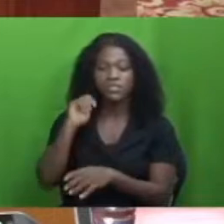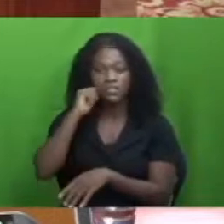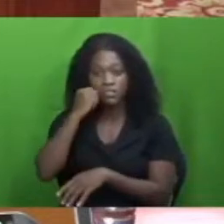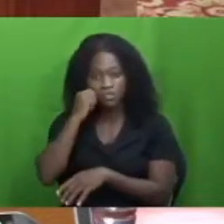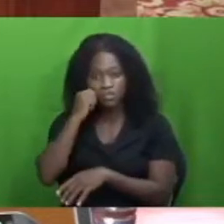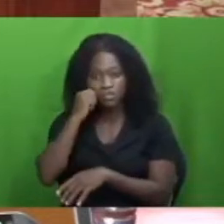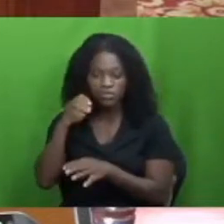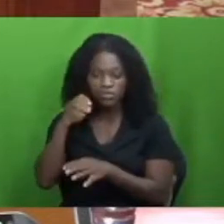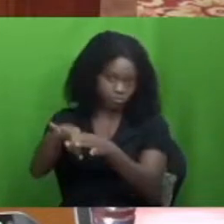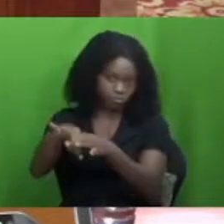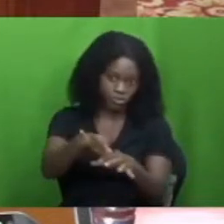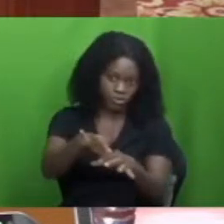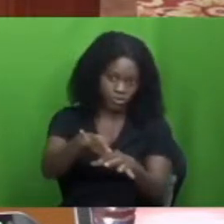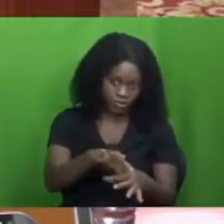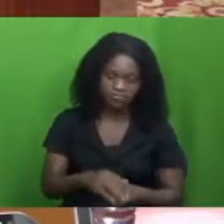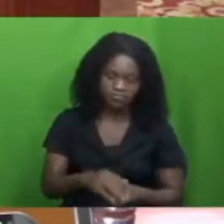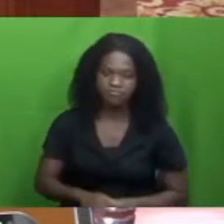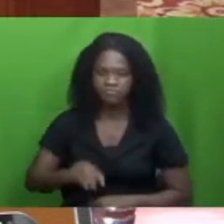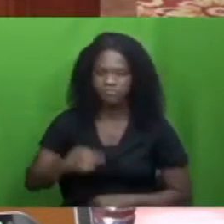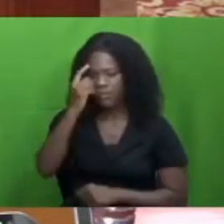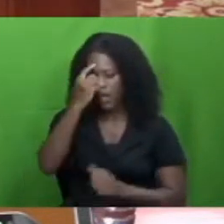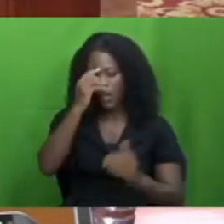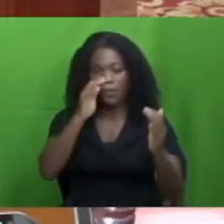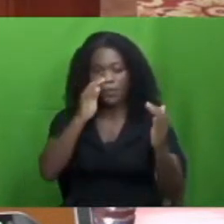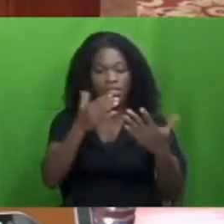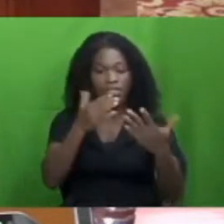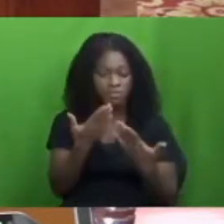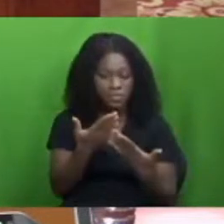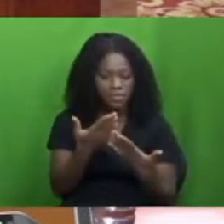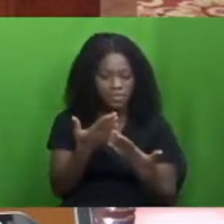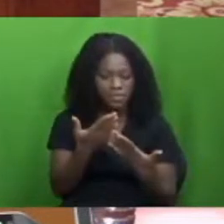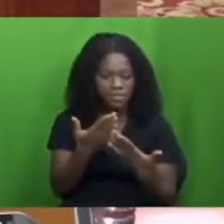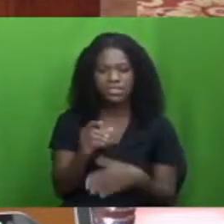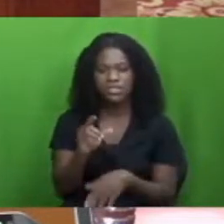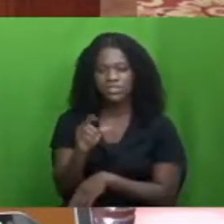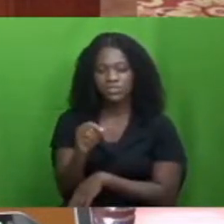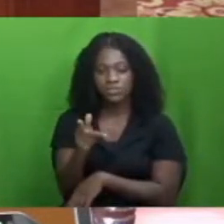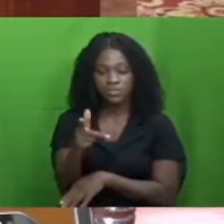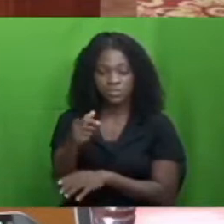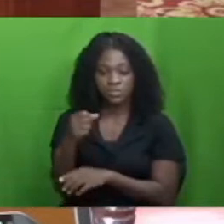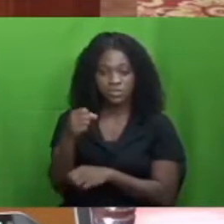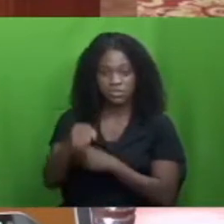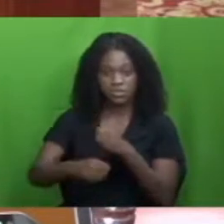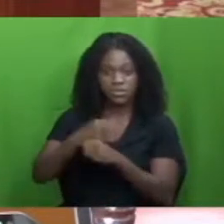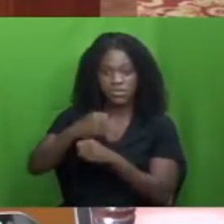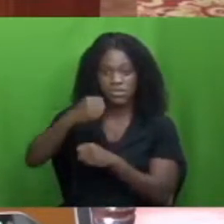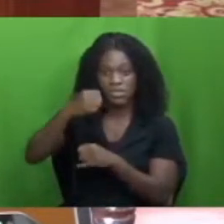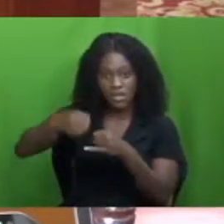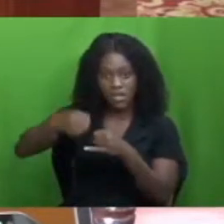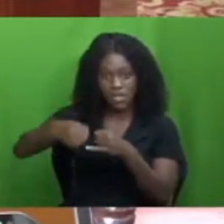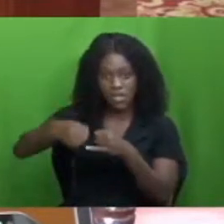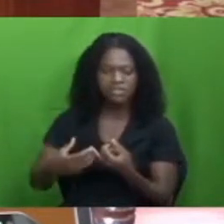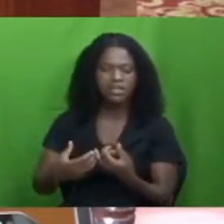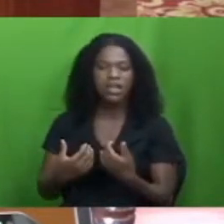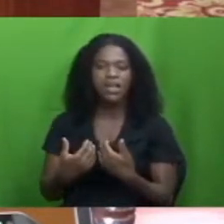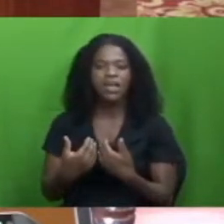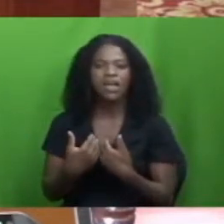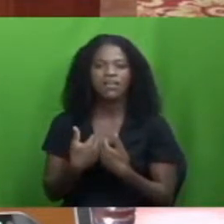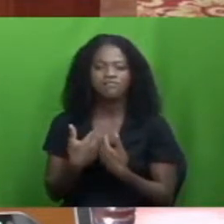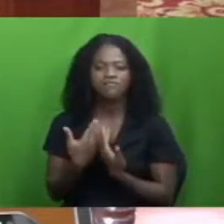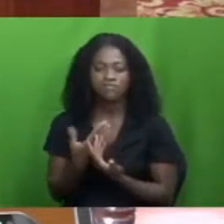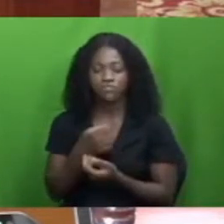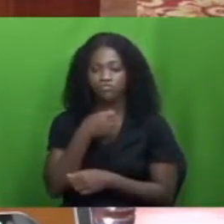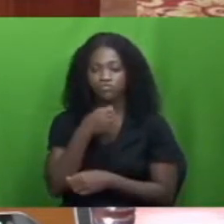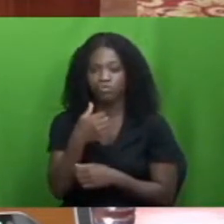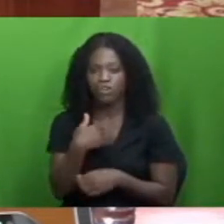Mr. Speaker, government expects that by end 2023, the DEP will have fully seeded